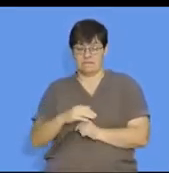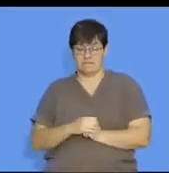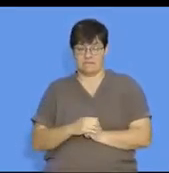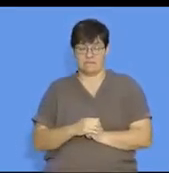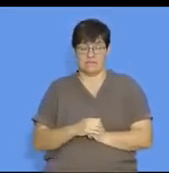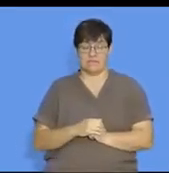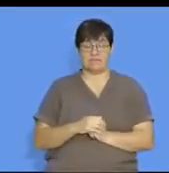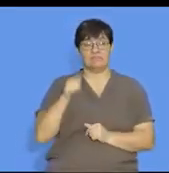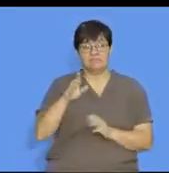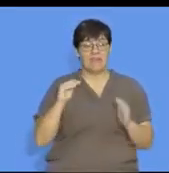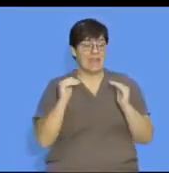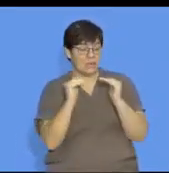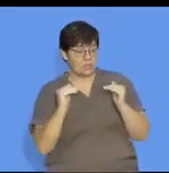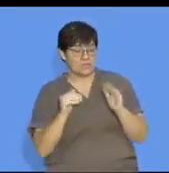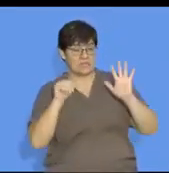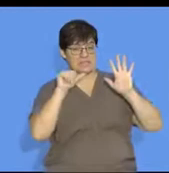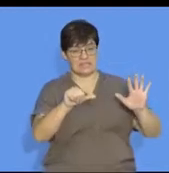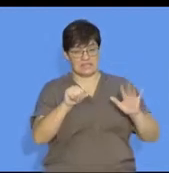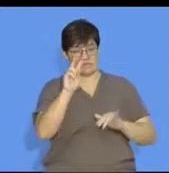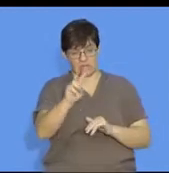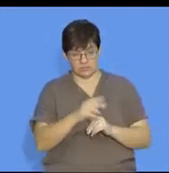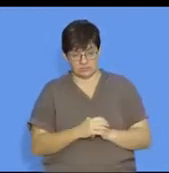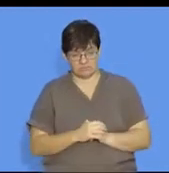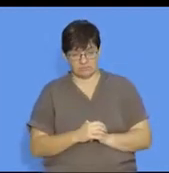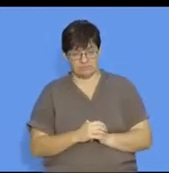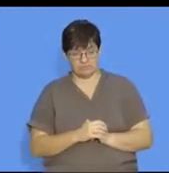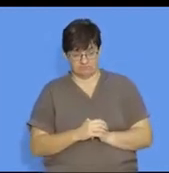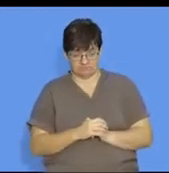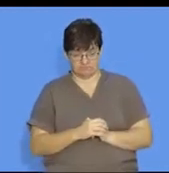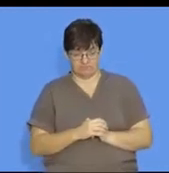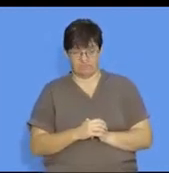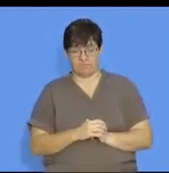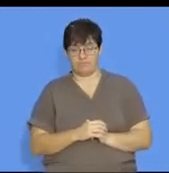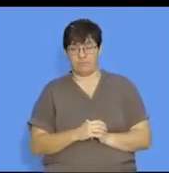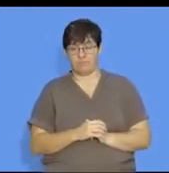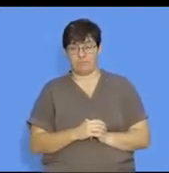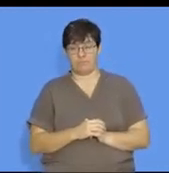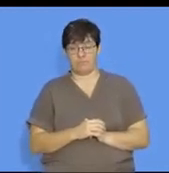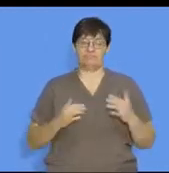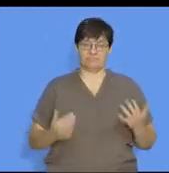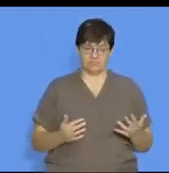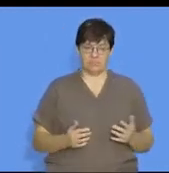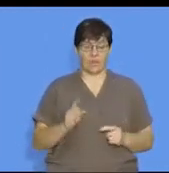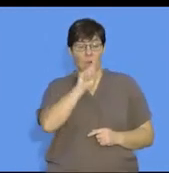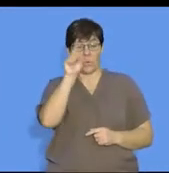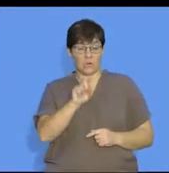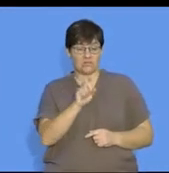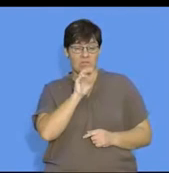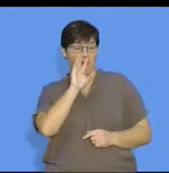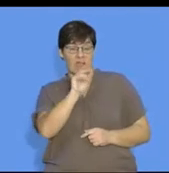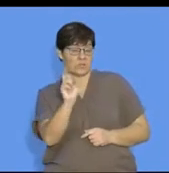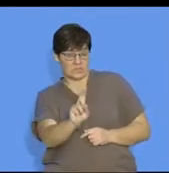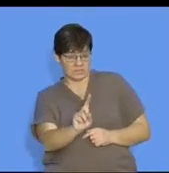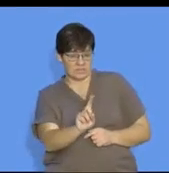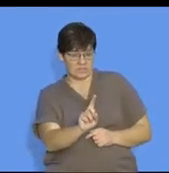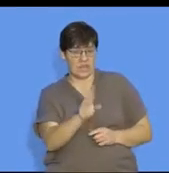EMF. So our value of EMF is actually equals to 6 volts. Right. Okay. So